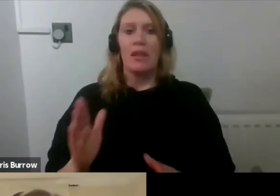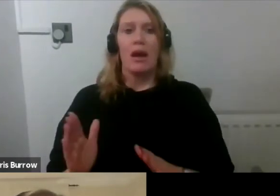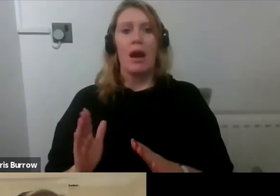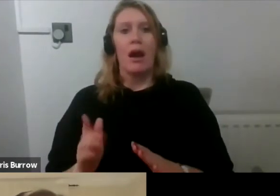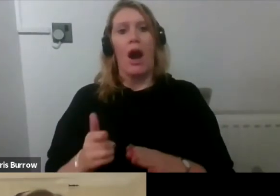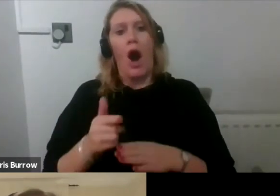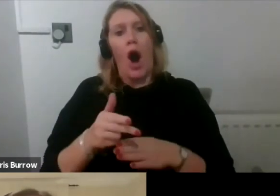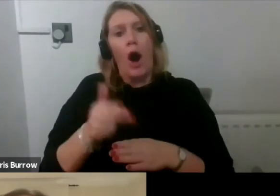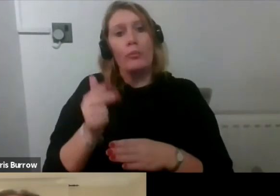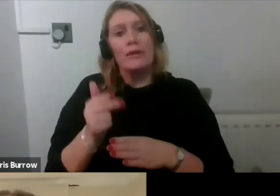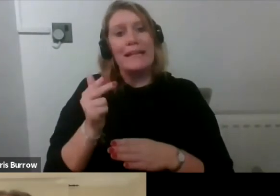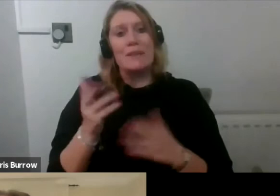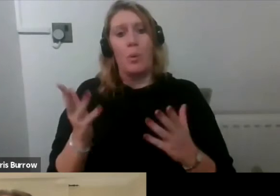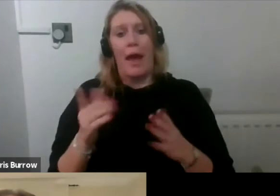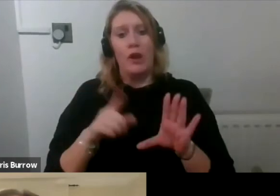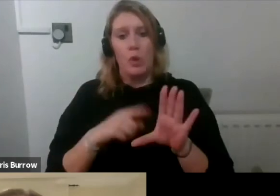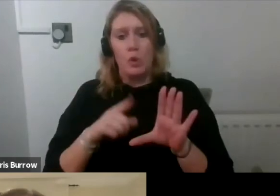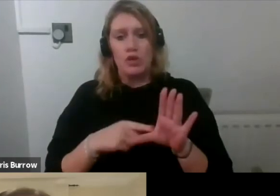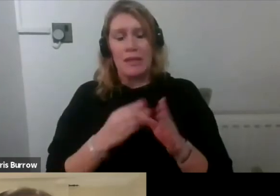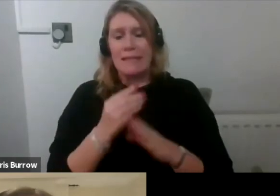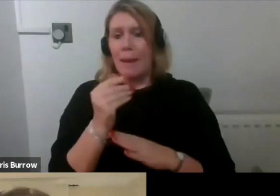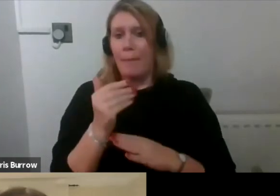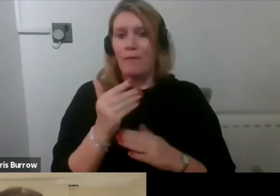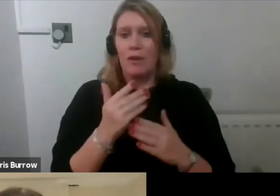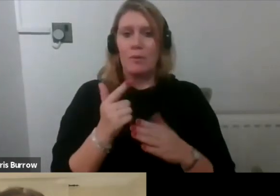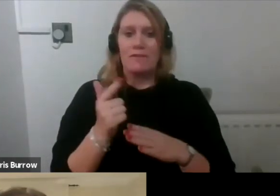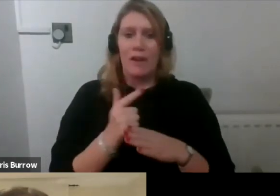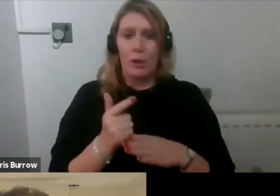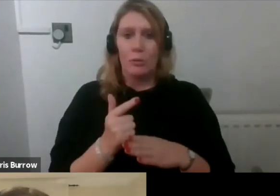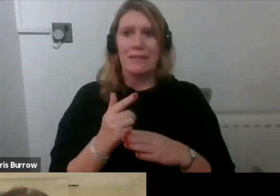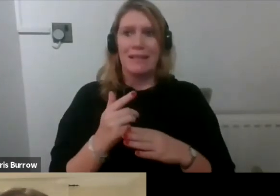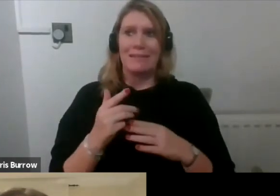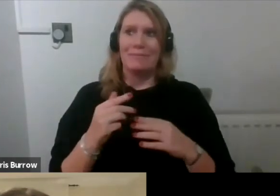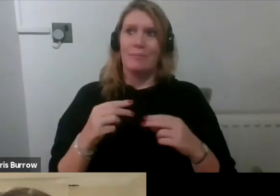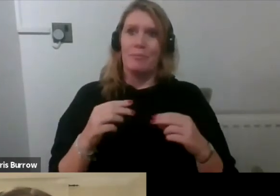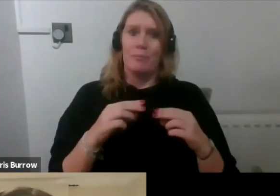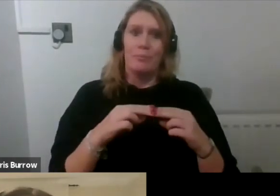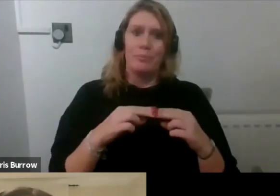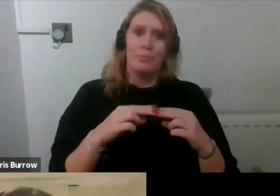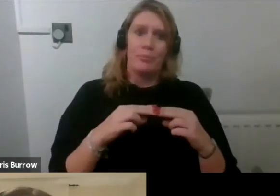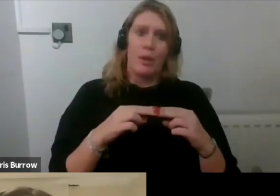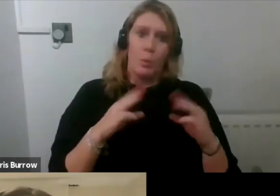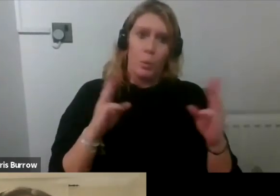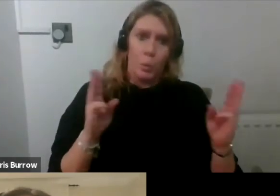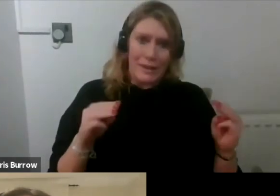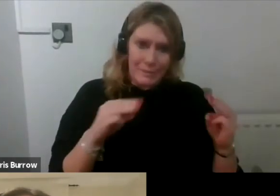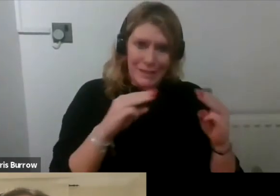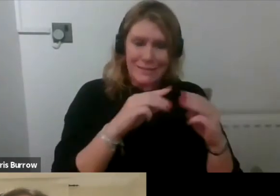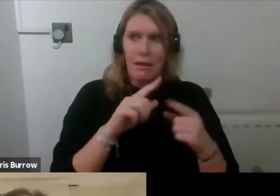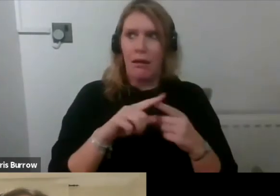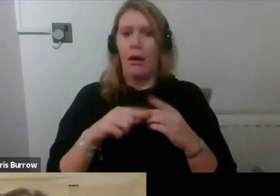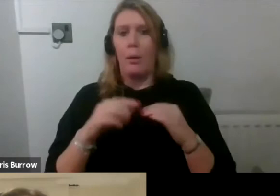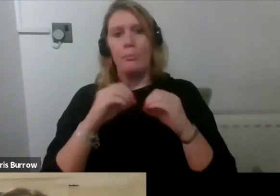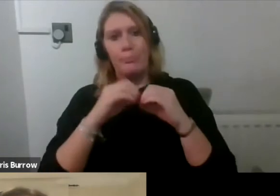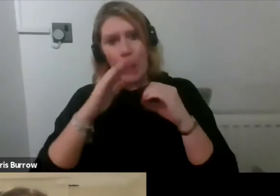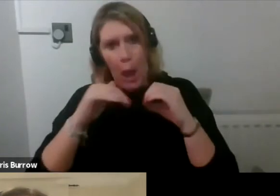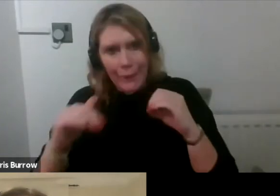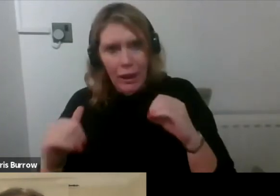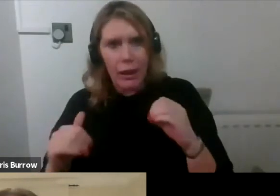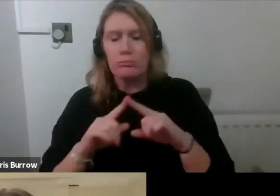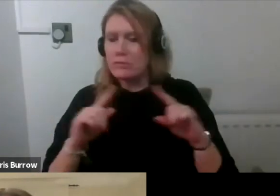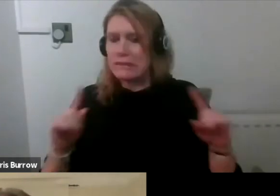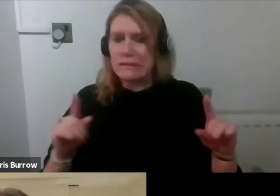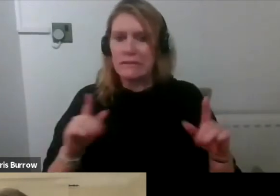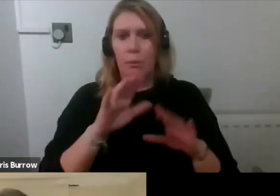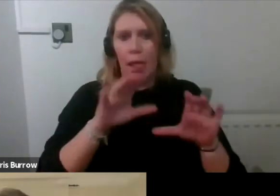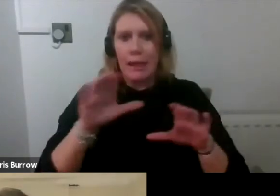ages. We filmed some of it in Birmingham, some of it in London at the Houses of Parliament, different locations. And there was quite a lot we had to cut out just